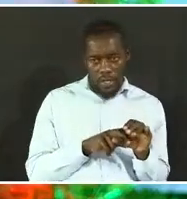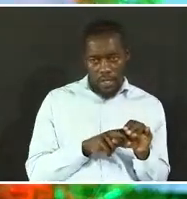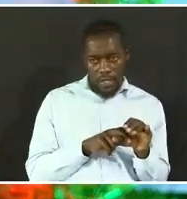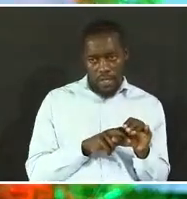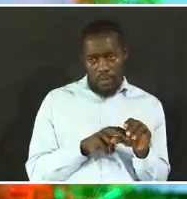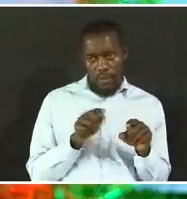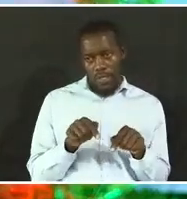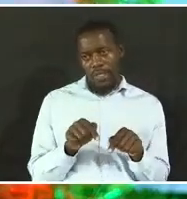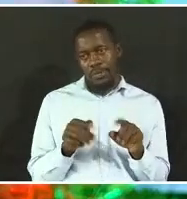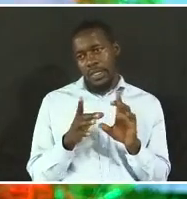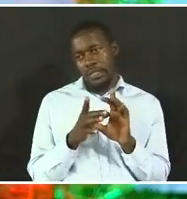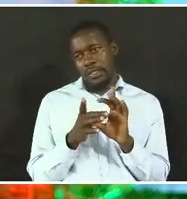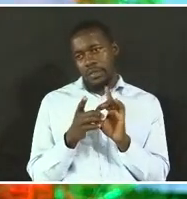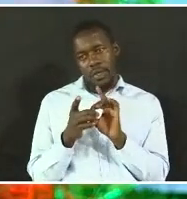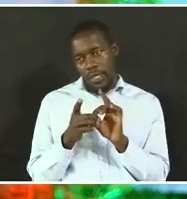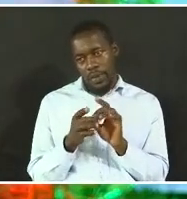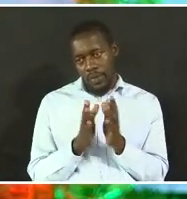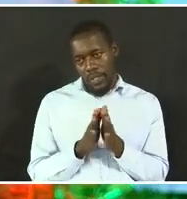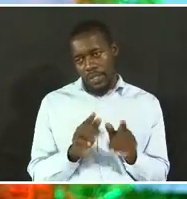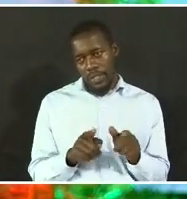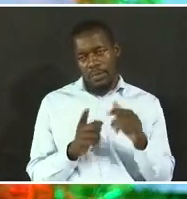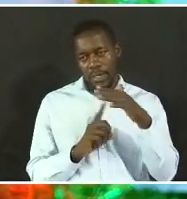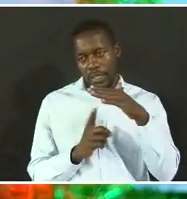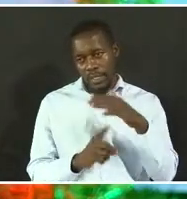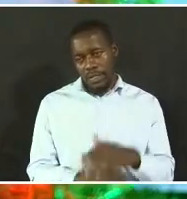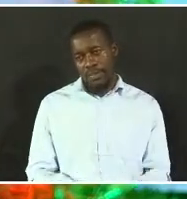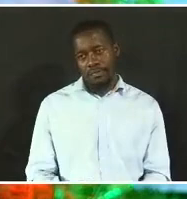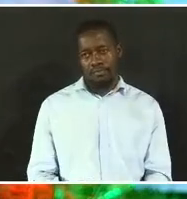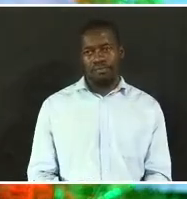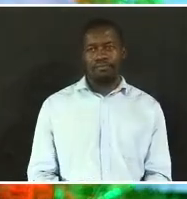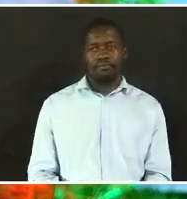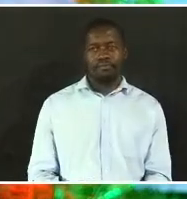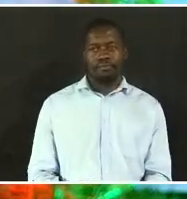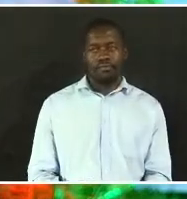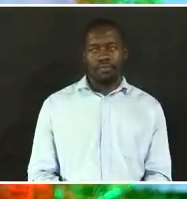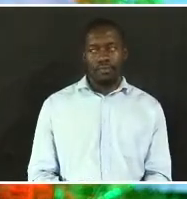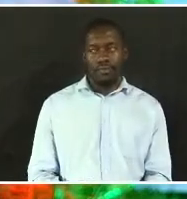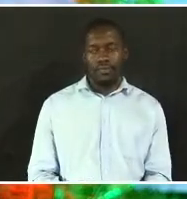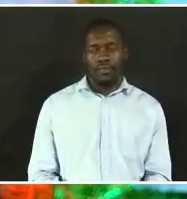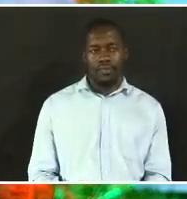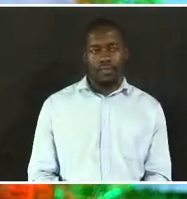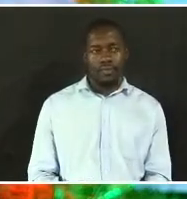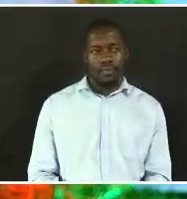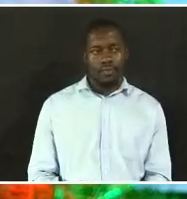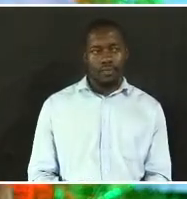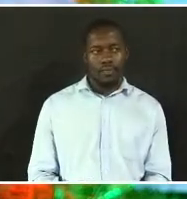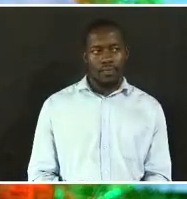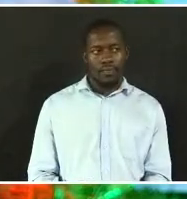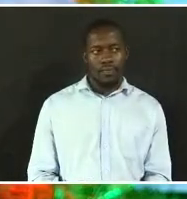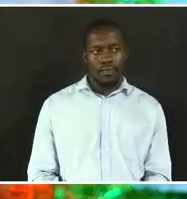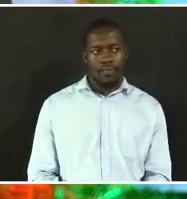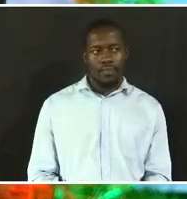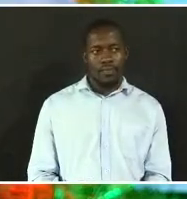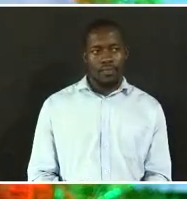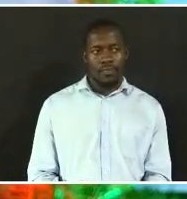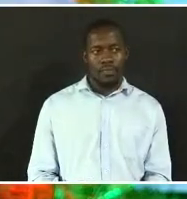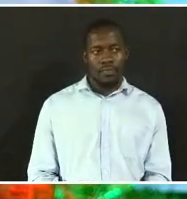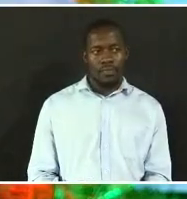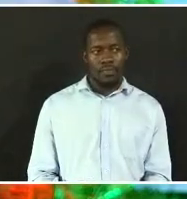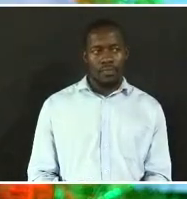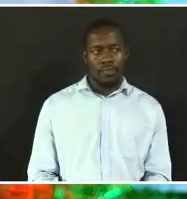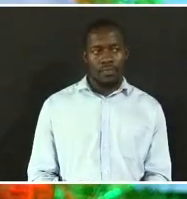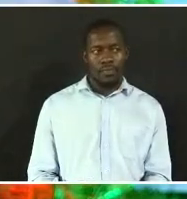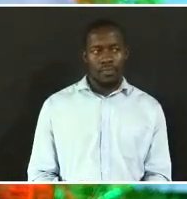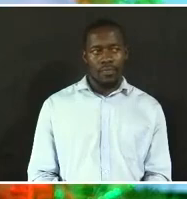this ministry. Allow me to say this as my parting shot. New Life Church and Seventh-day